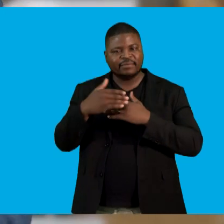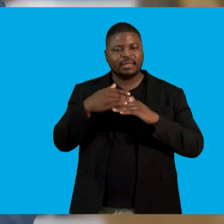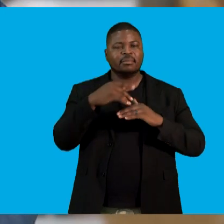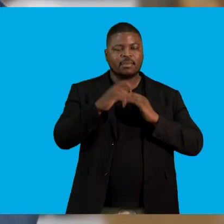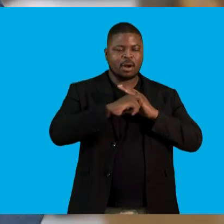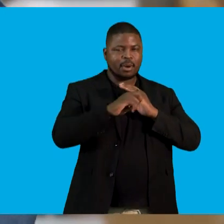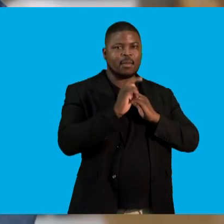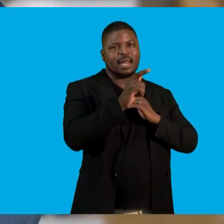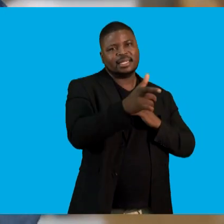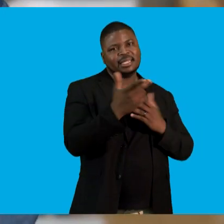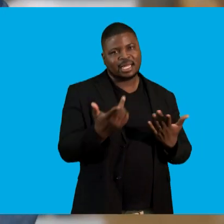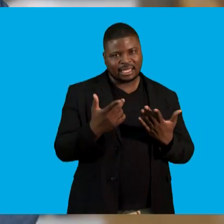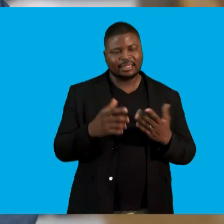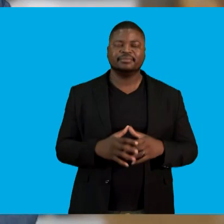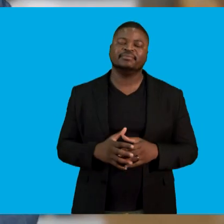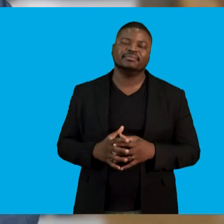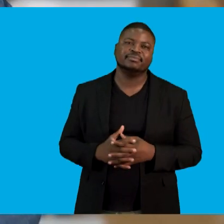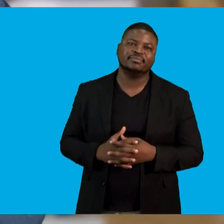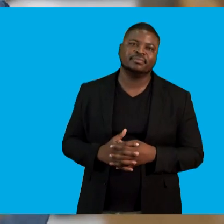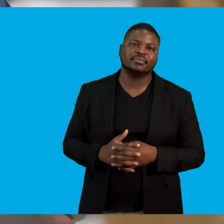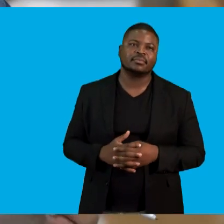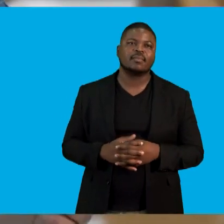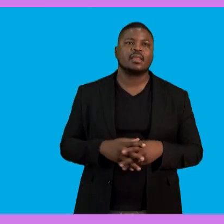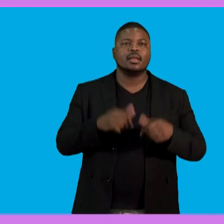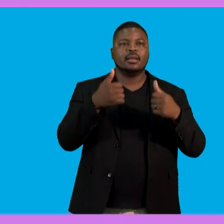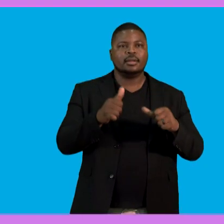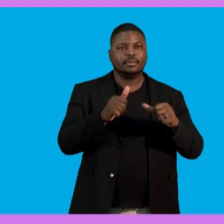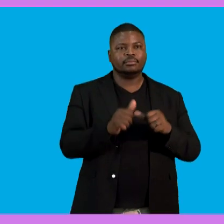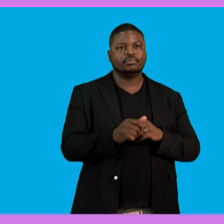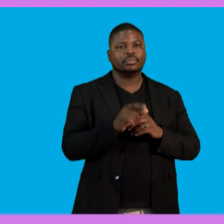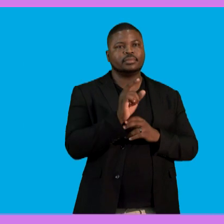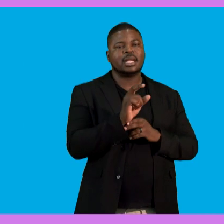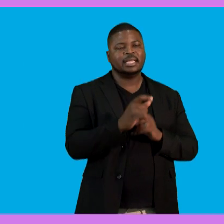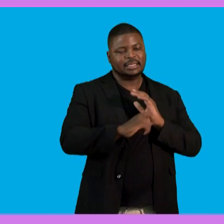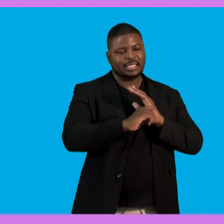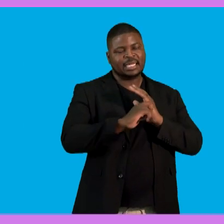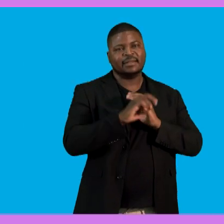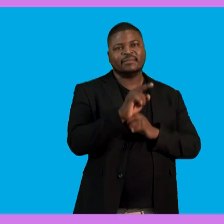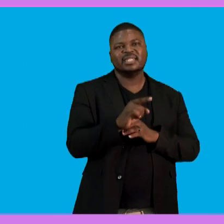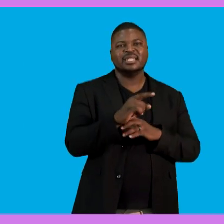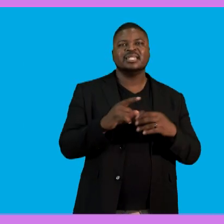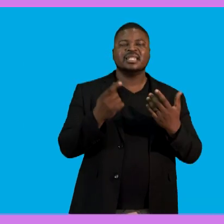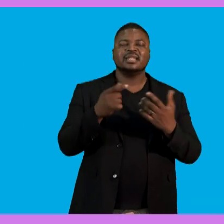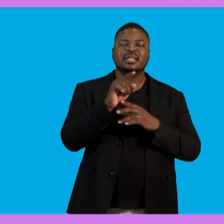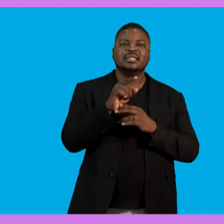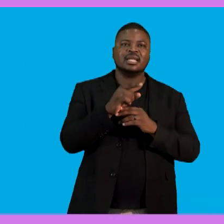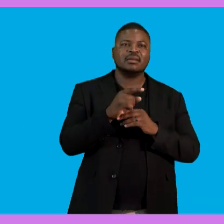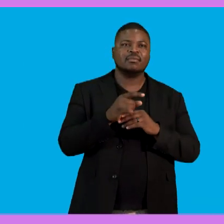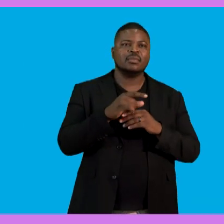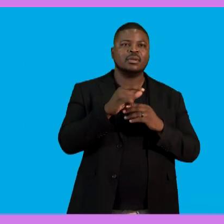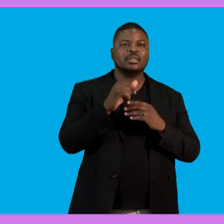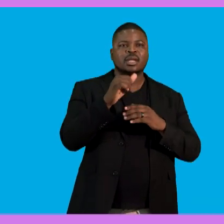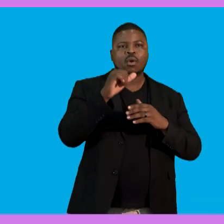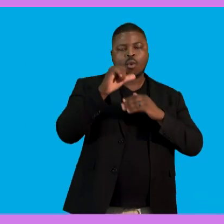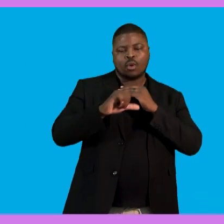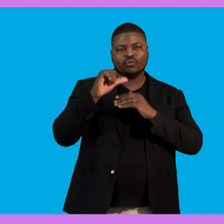call. The next word will be the contract tariff. Contract tariff now, it's a